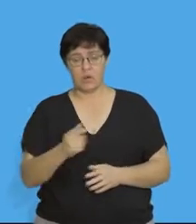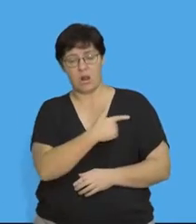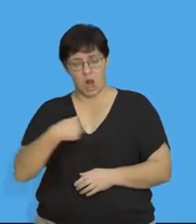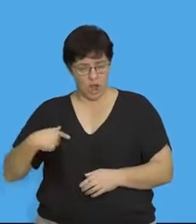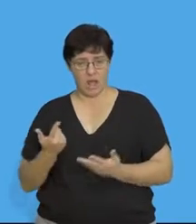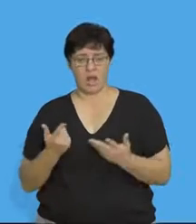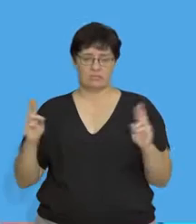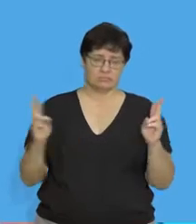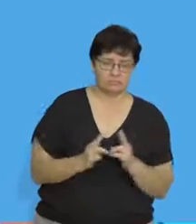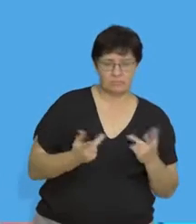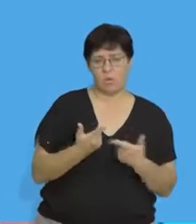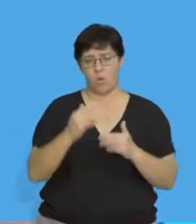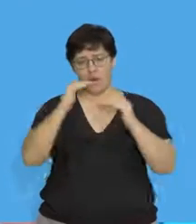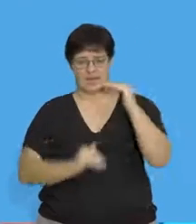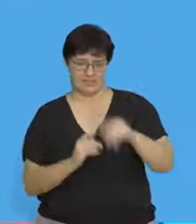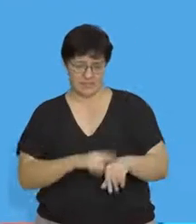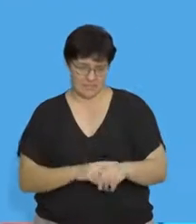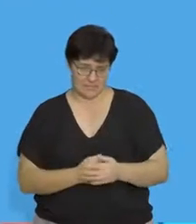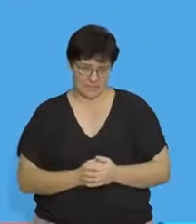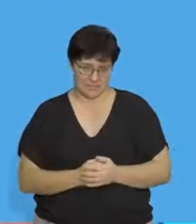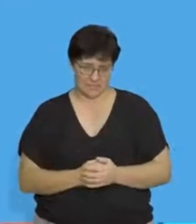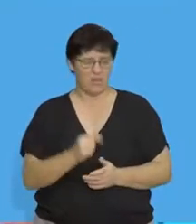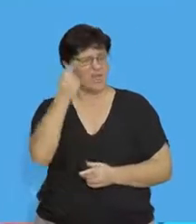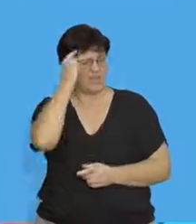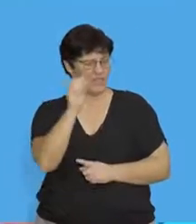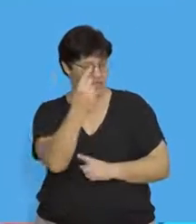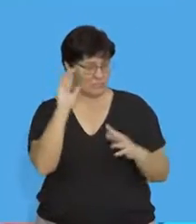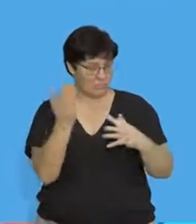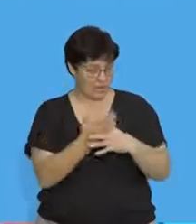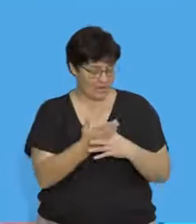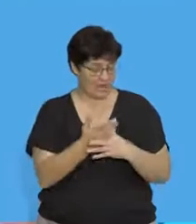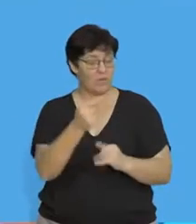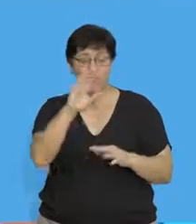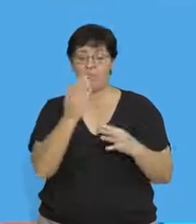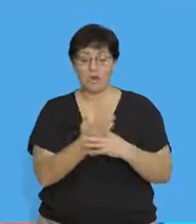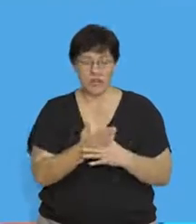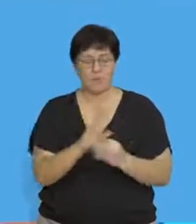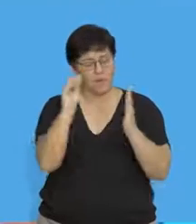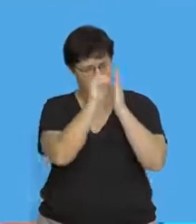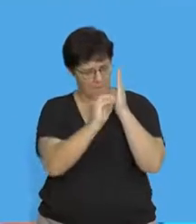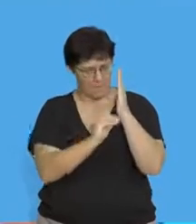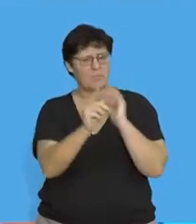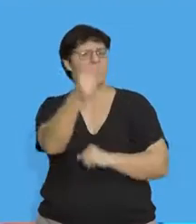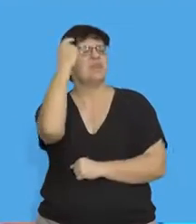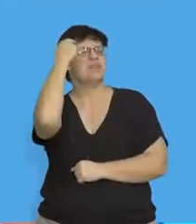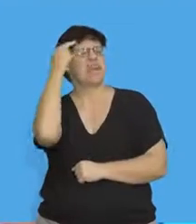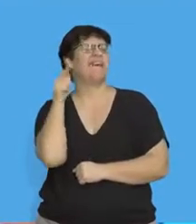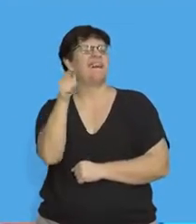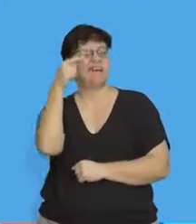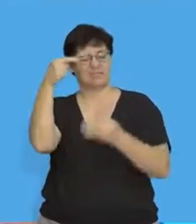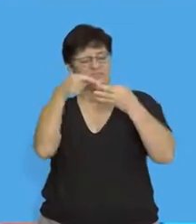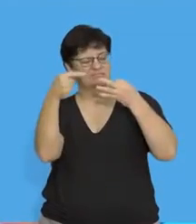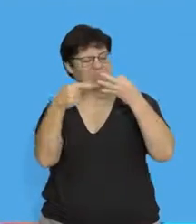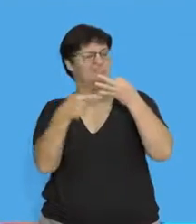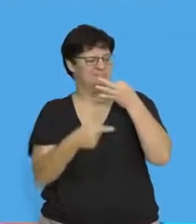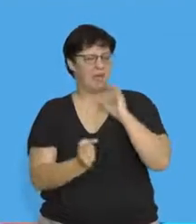Well, you know what? I think we go for a little break. While you're on a break, write down what do you think those variables will